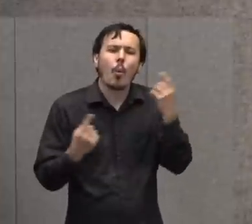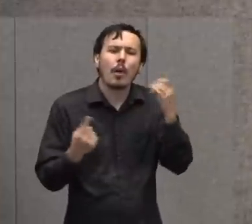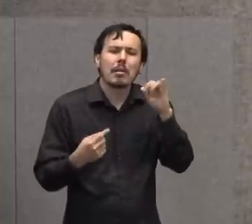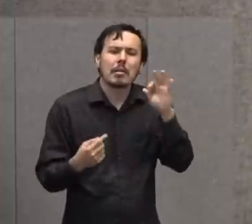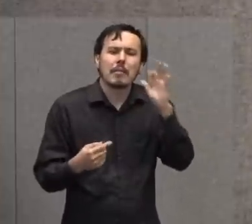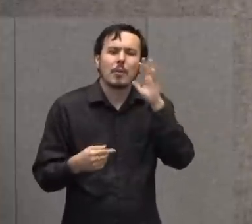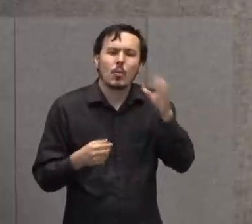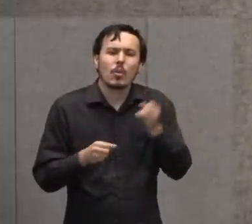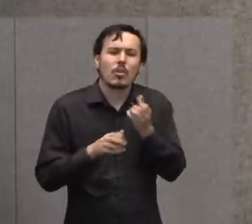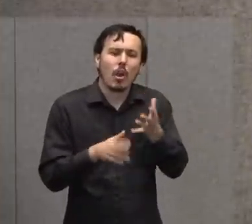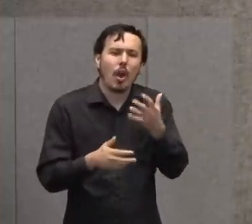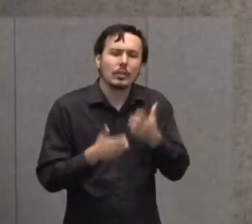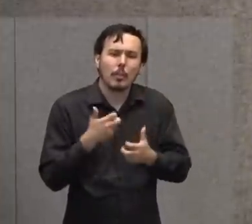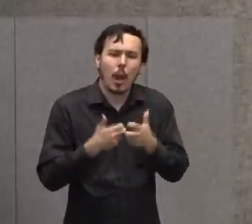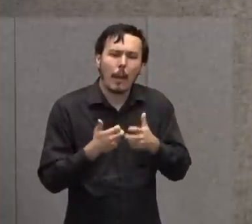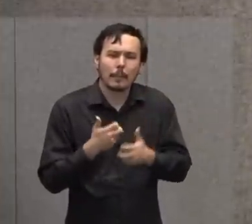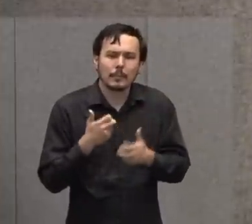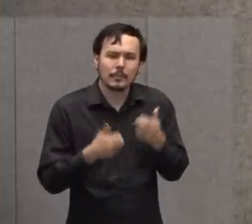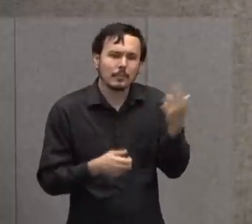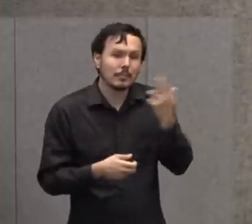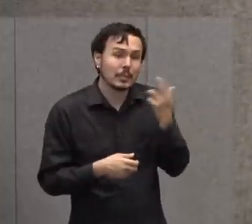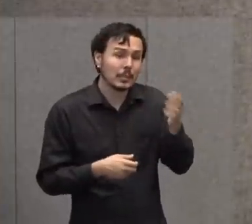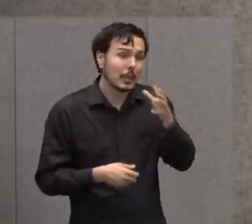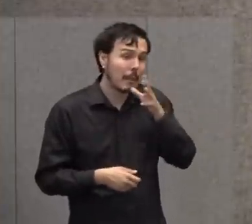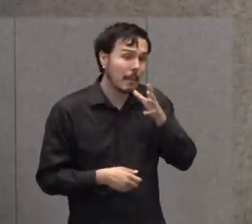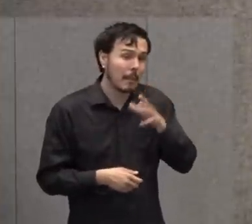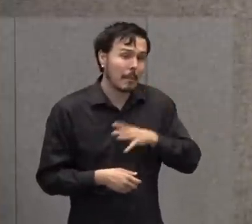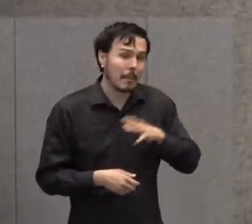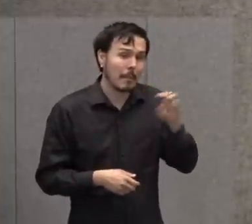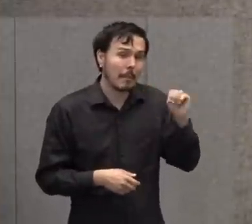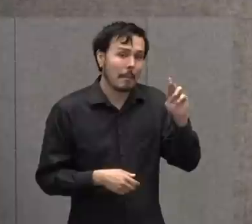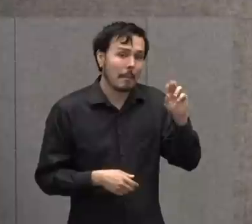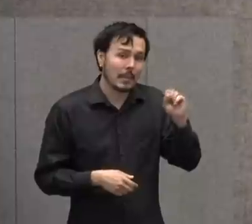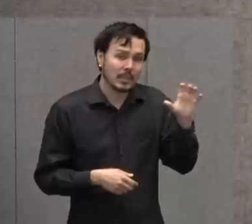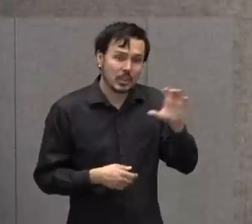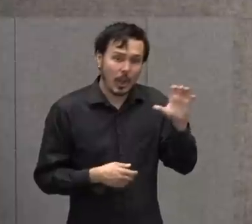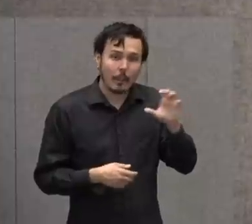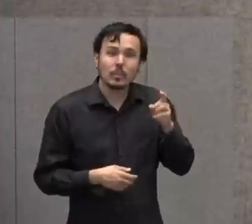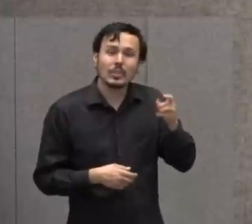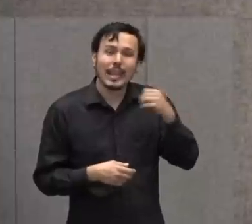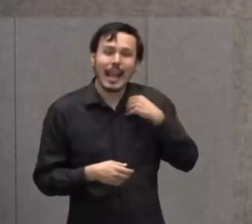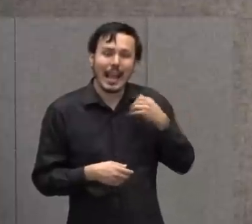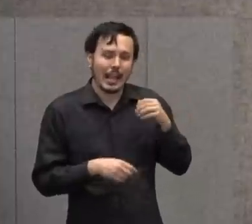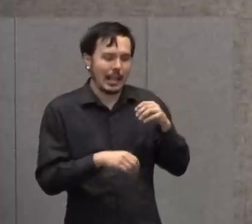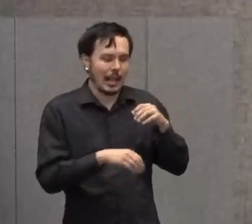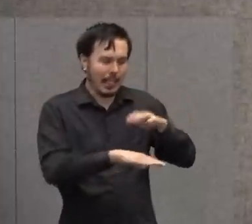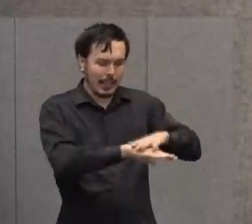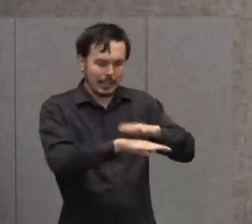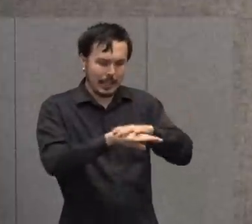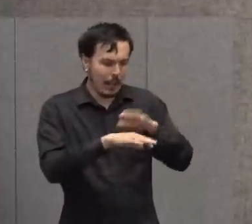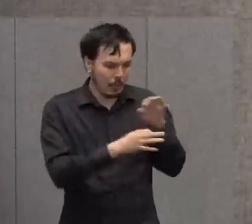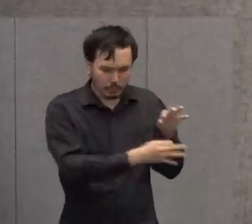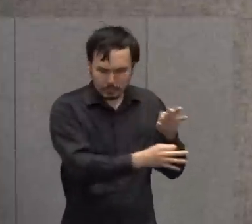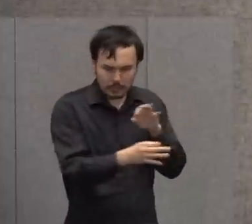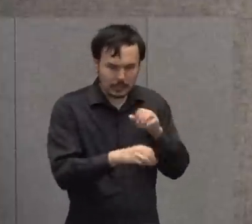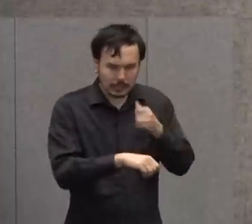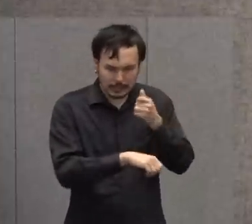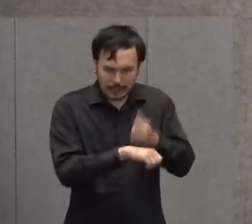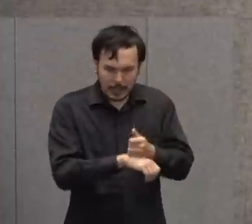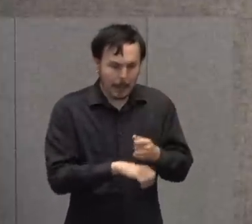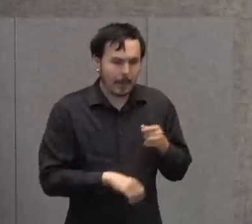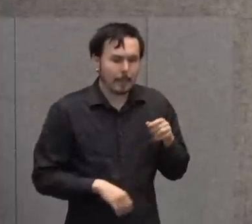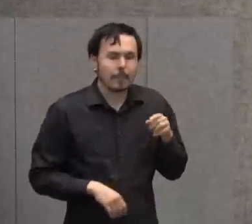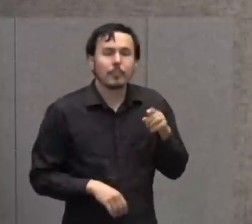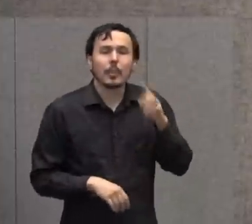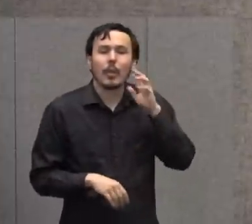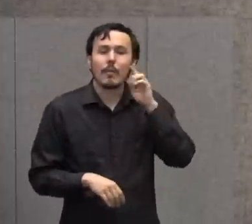Comfort. Because look here, she had it all set out so 4 people could sit at 8 tables, and that would be 32 people, which